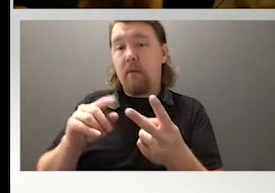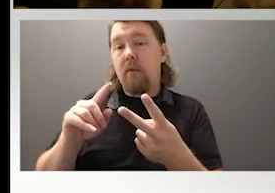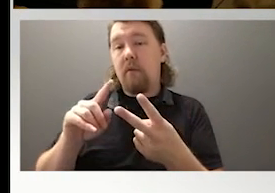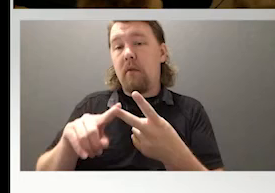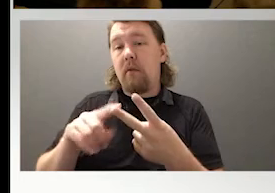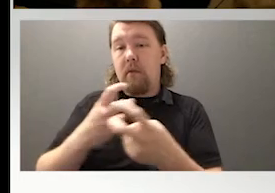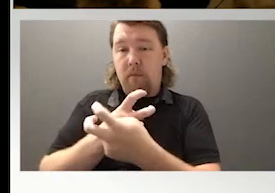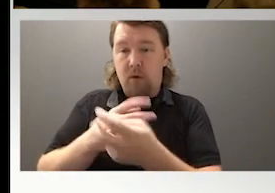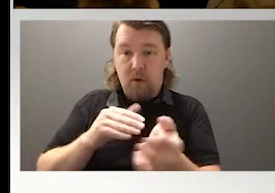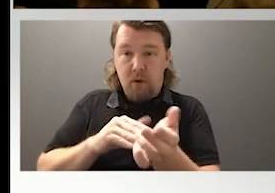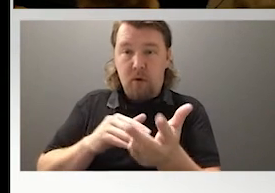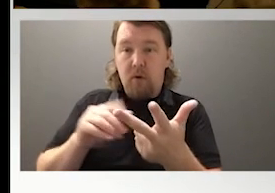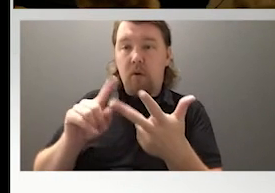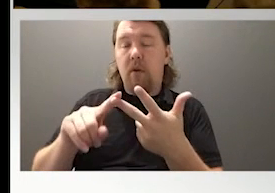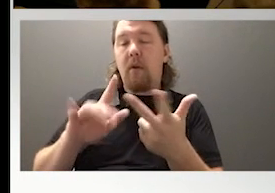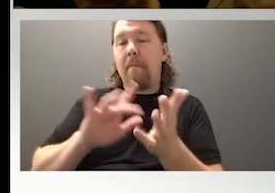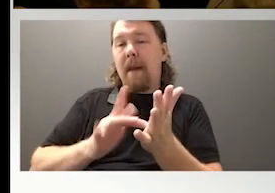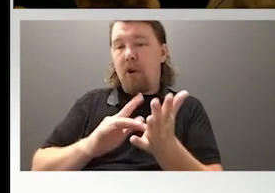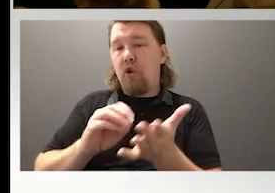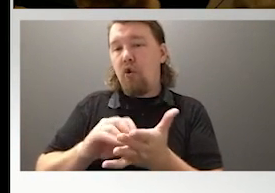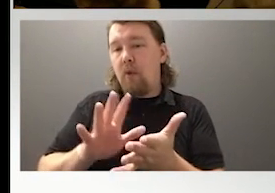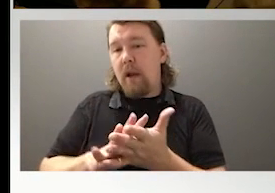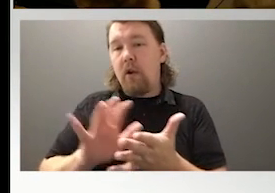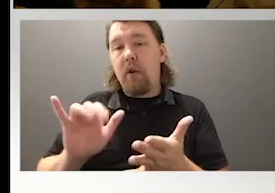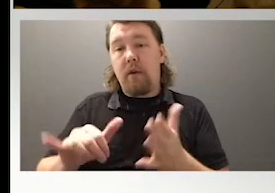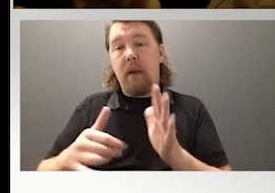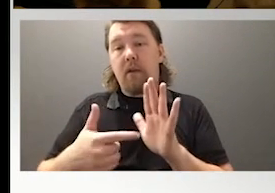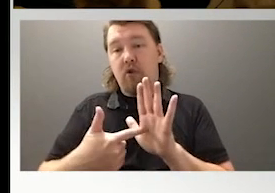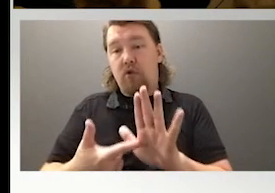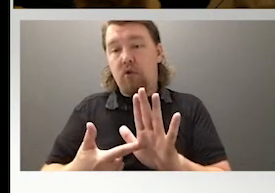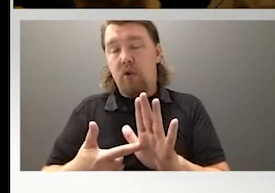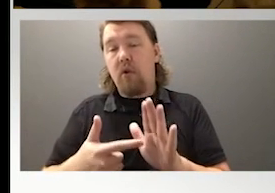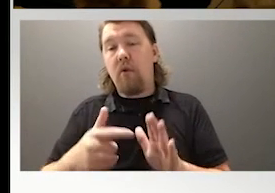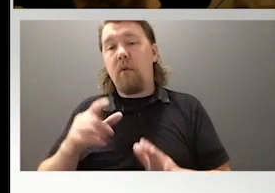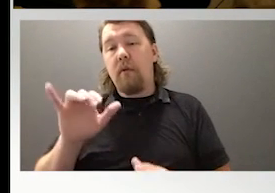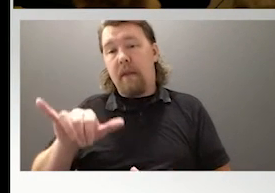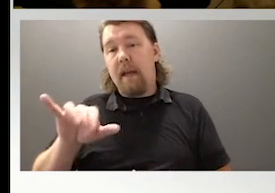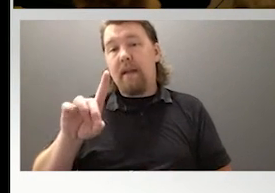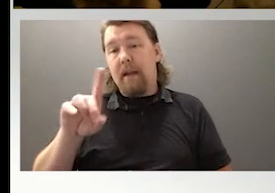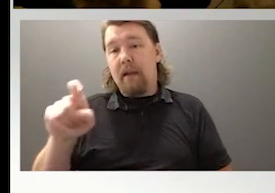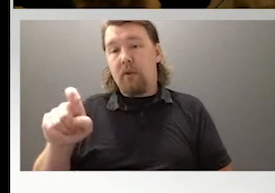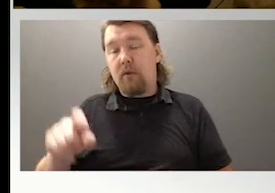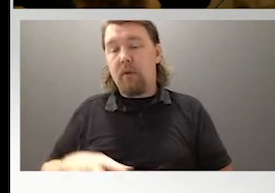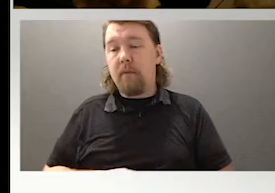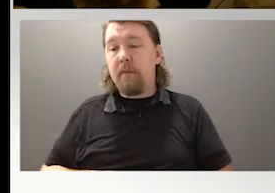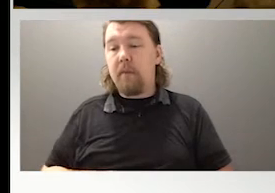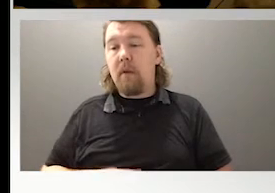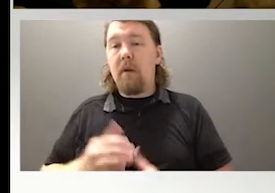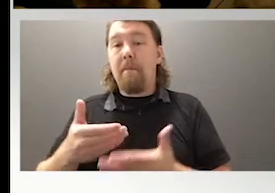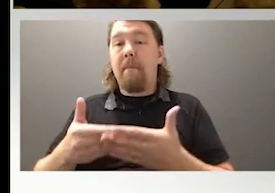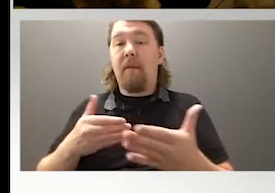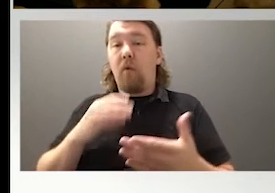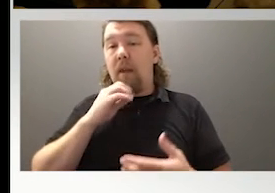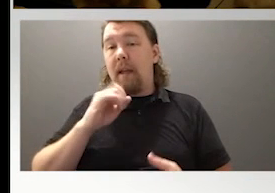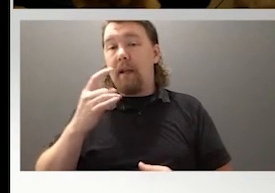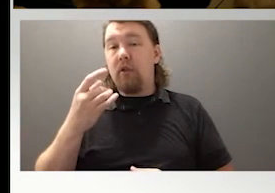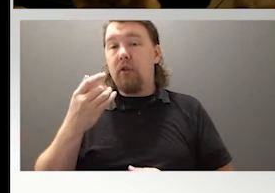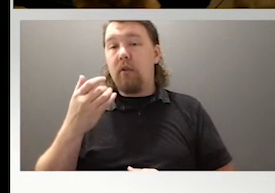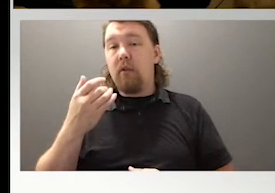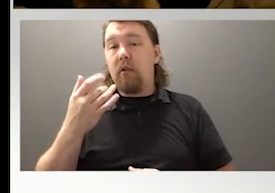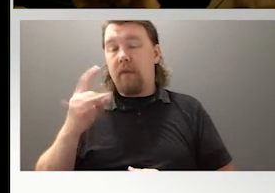of osteopathy, or medical records that document a diagnosis of spina bifida prior to the age of